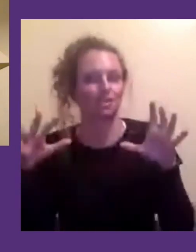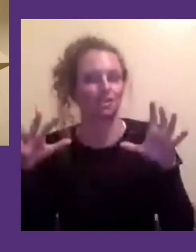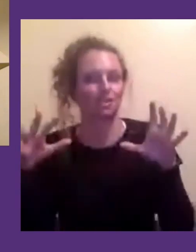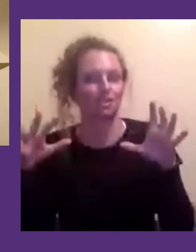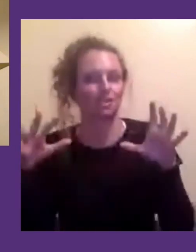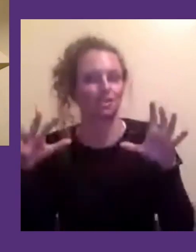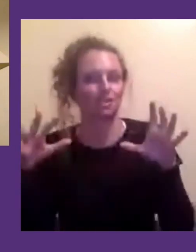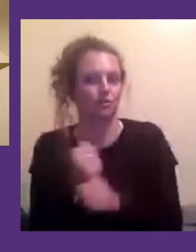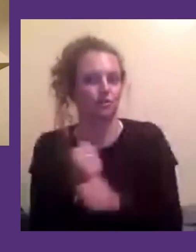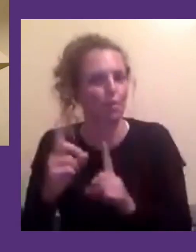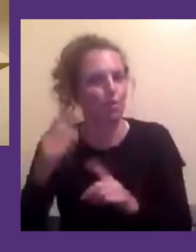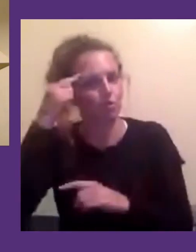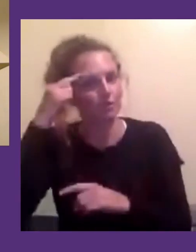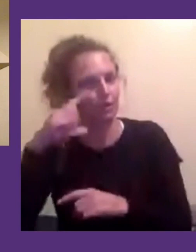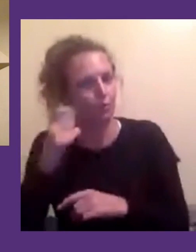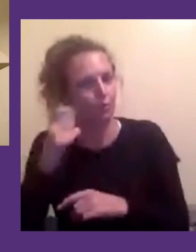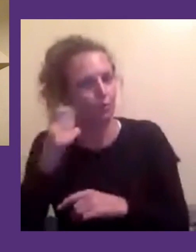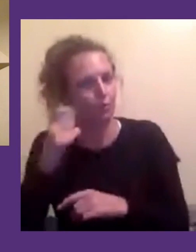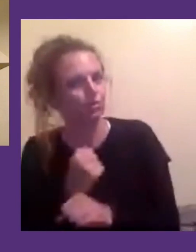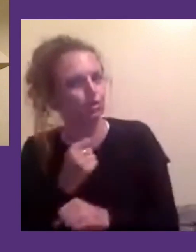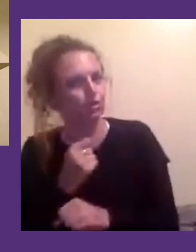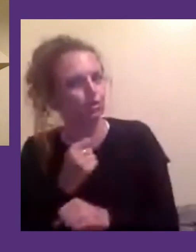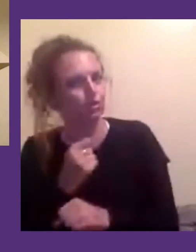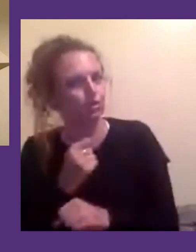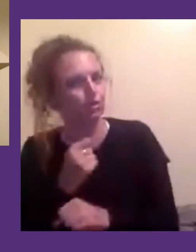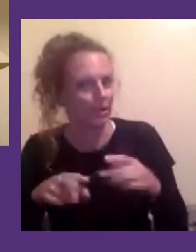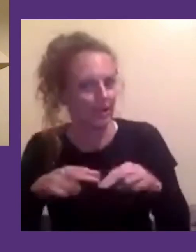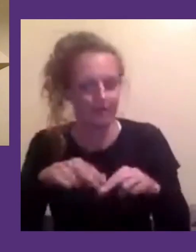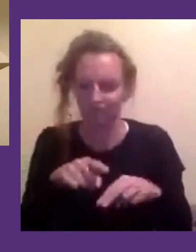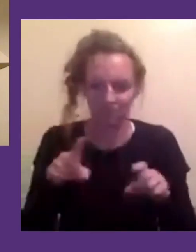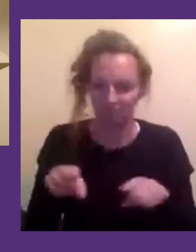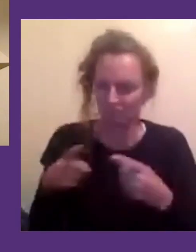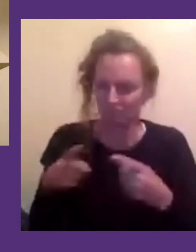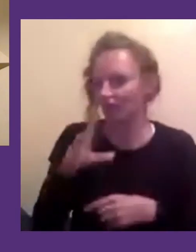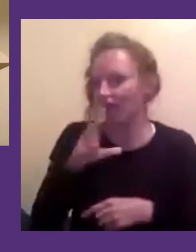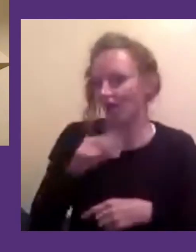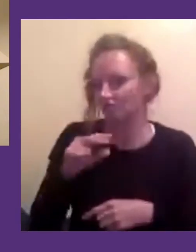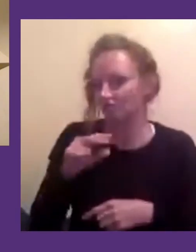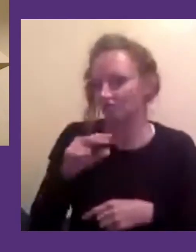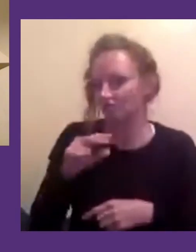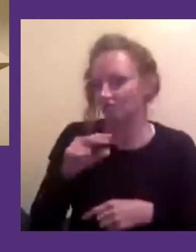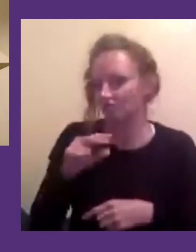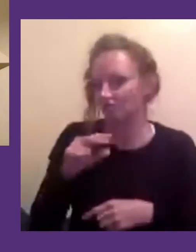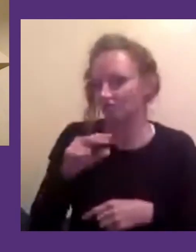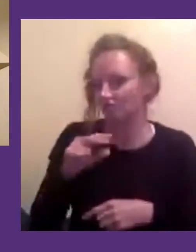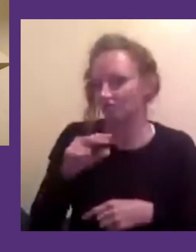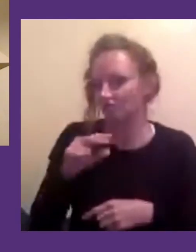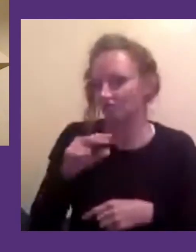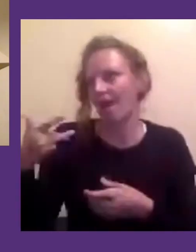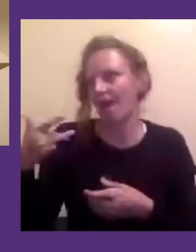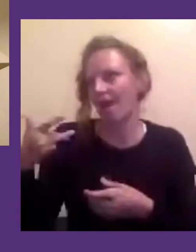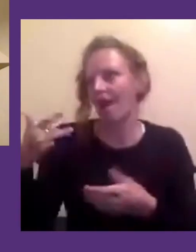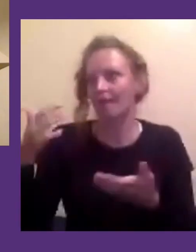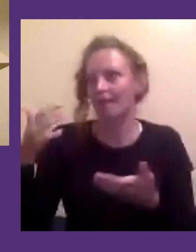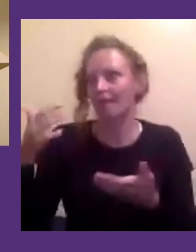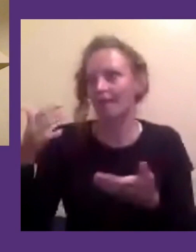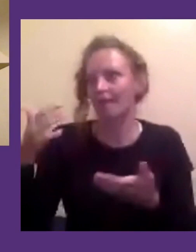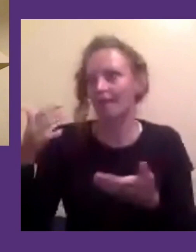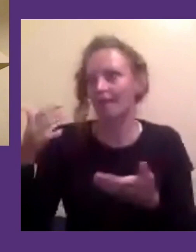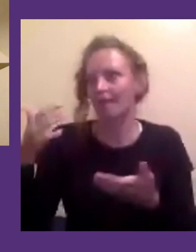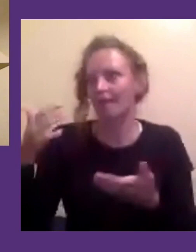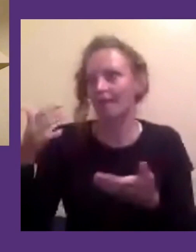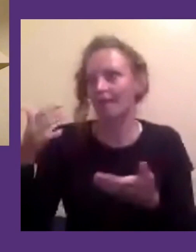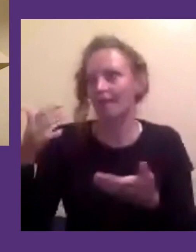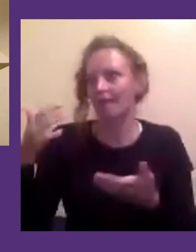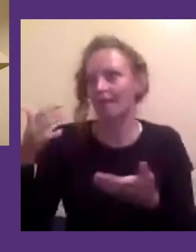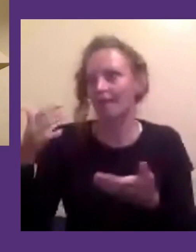How can her life be great if she can't talk? Going back one step even, I love a